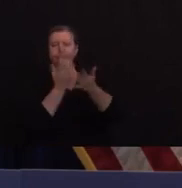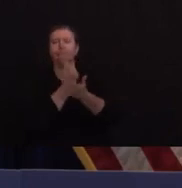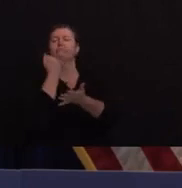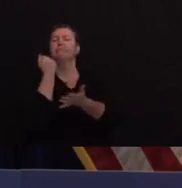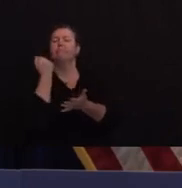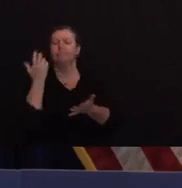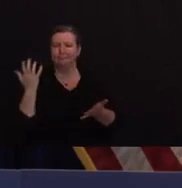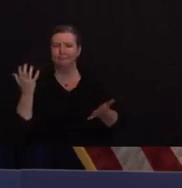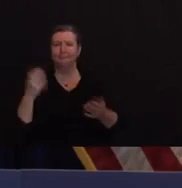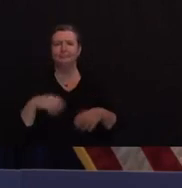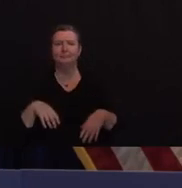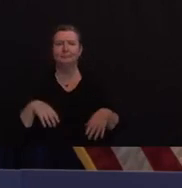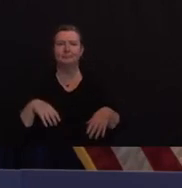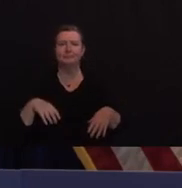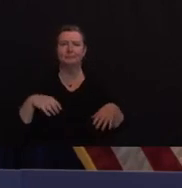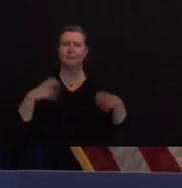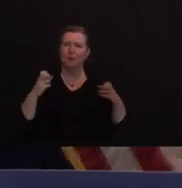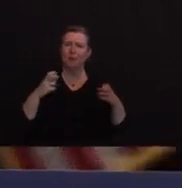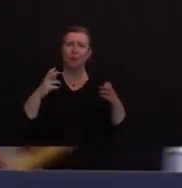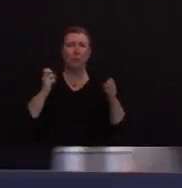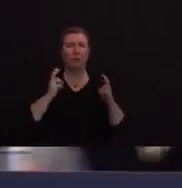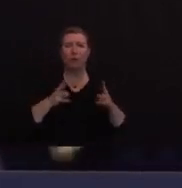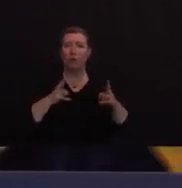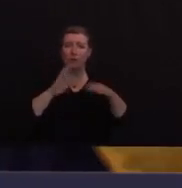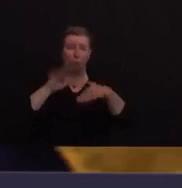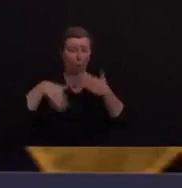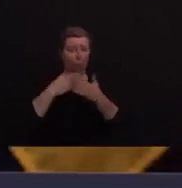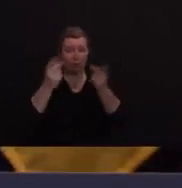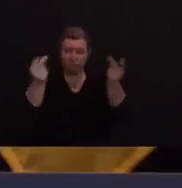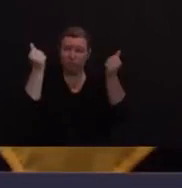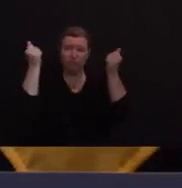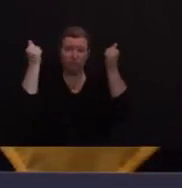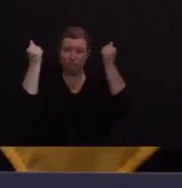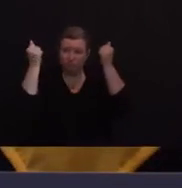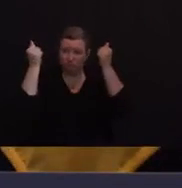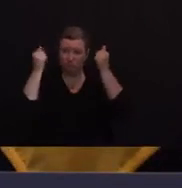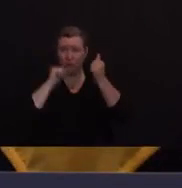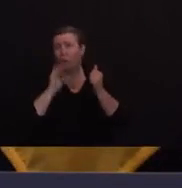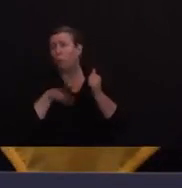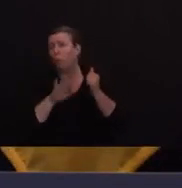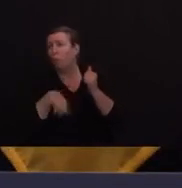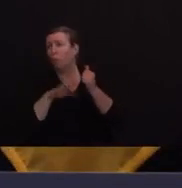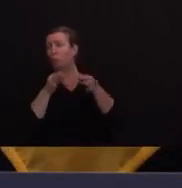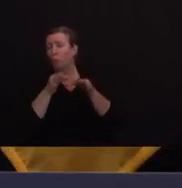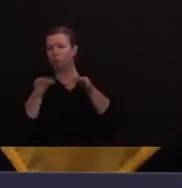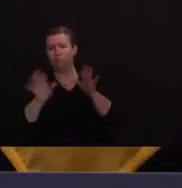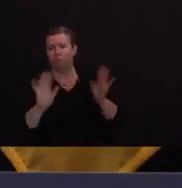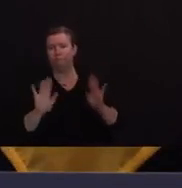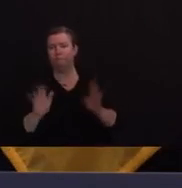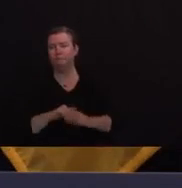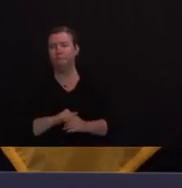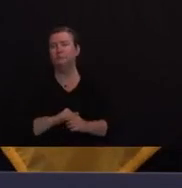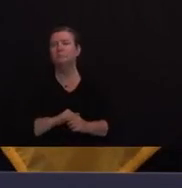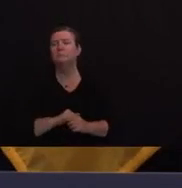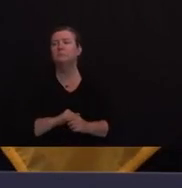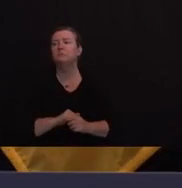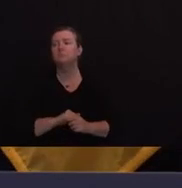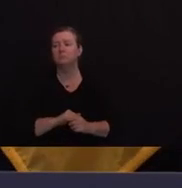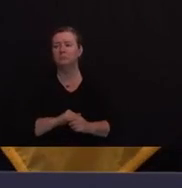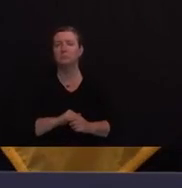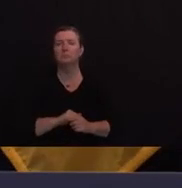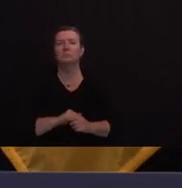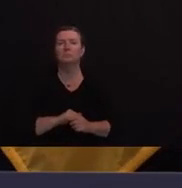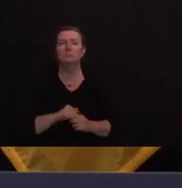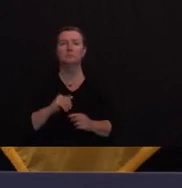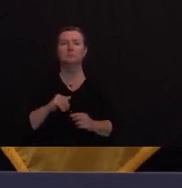time. Yeah, my answer, I should just go back to the prior question. My answer was sort of the generic, what's it look like on liftoff